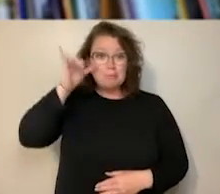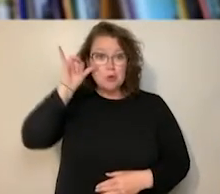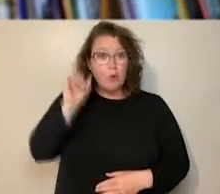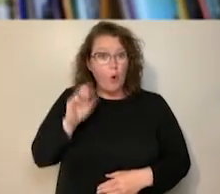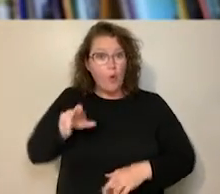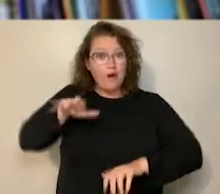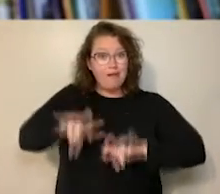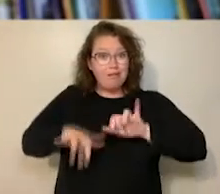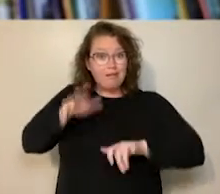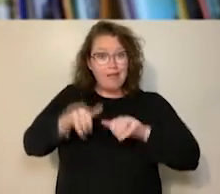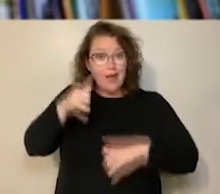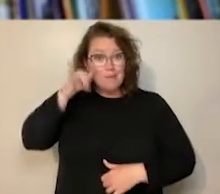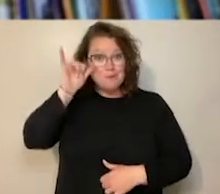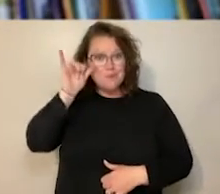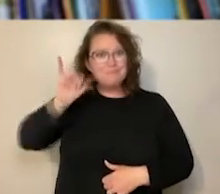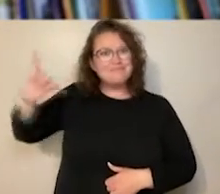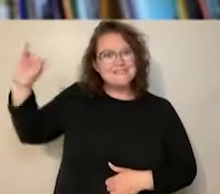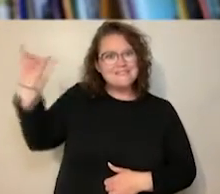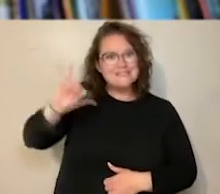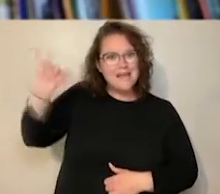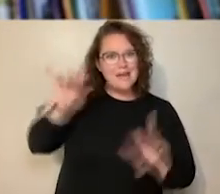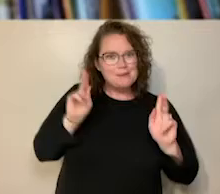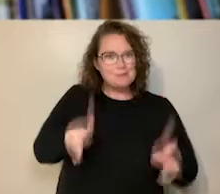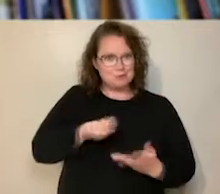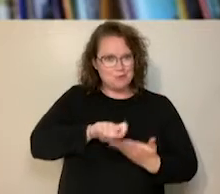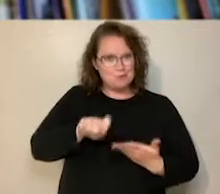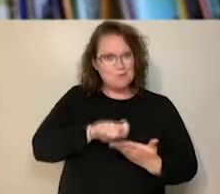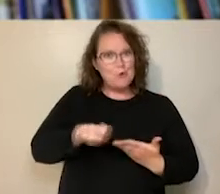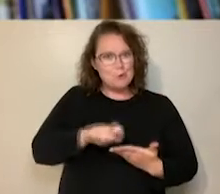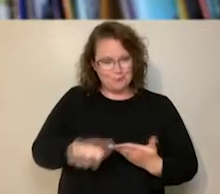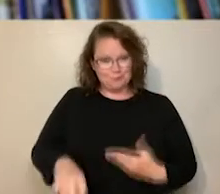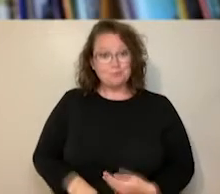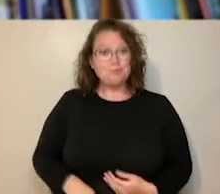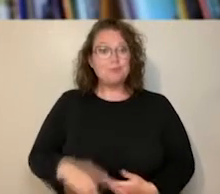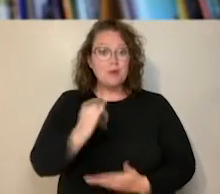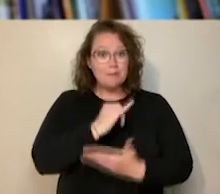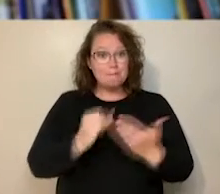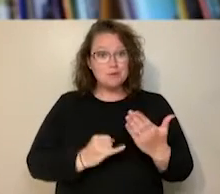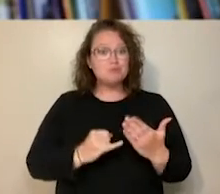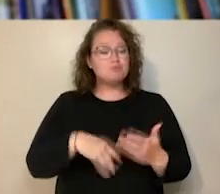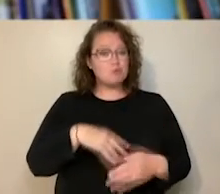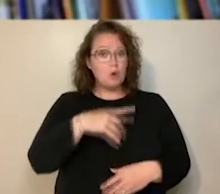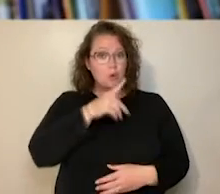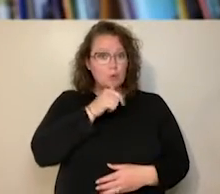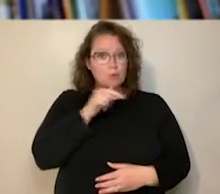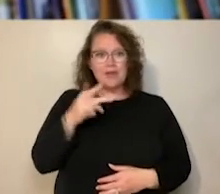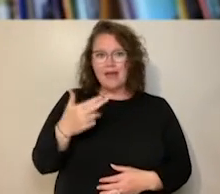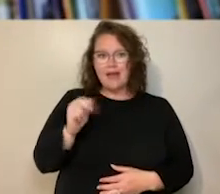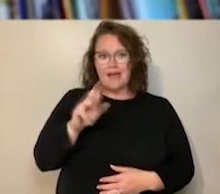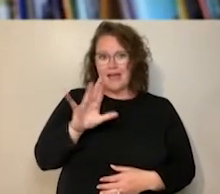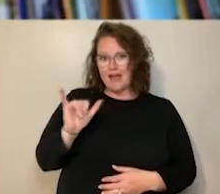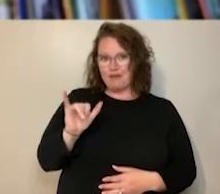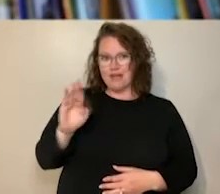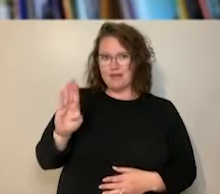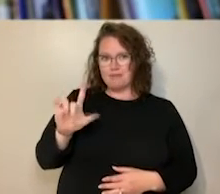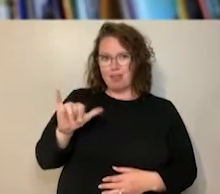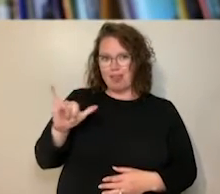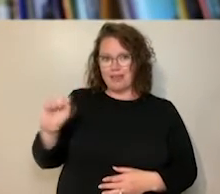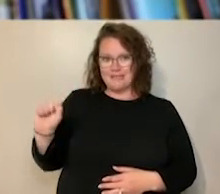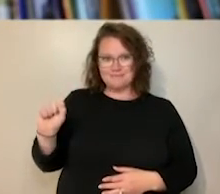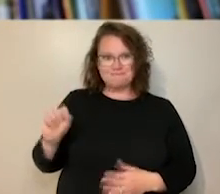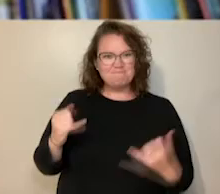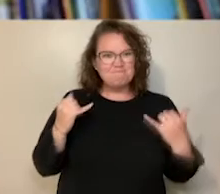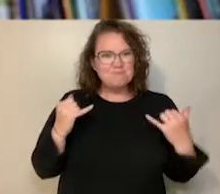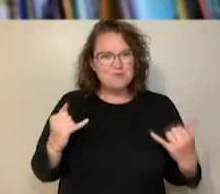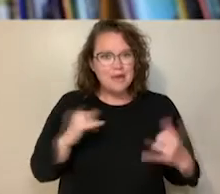Doreen Cronin, and our pictures are by Harry Bliss. Today in our story, we're going to have a little adventure with a spider who writes